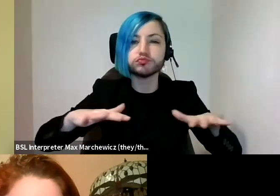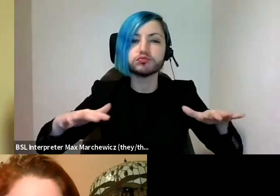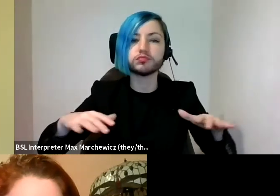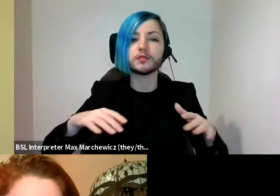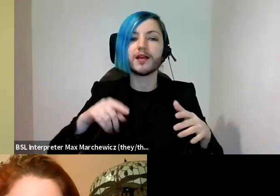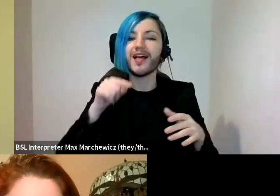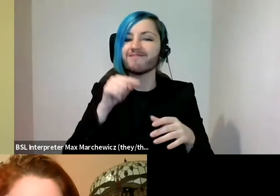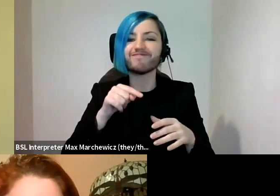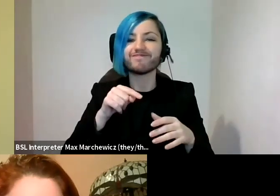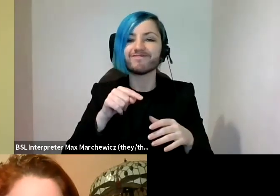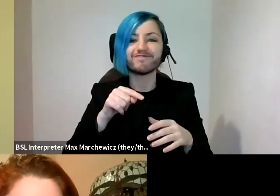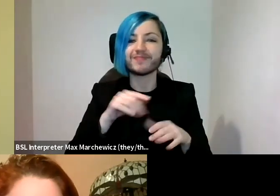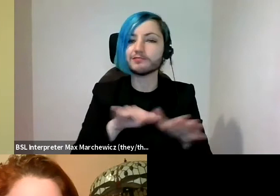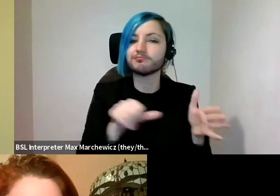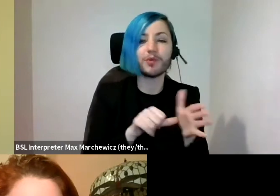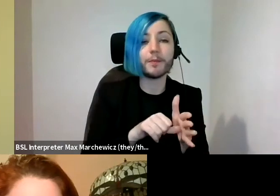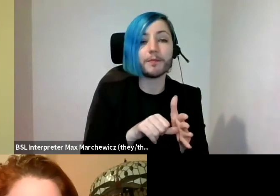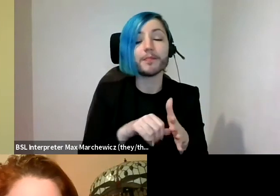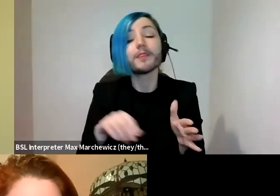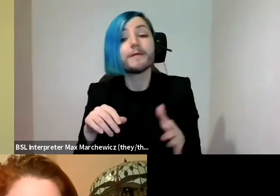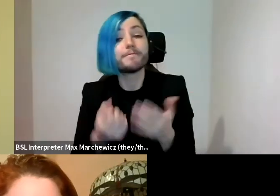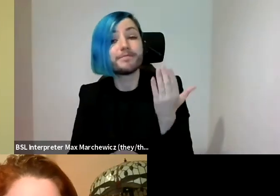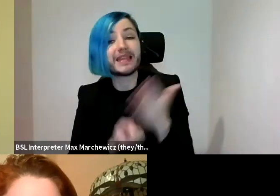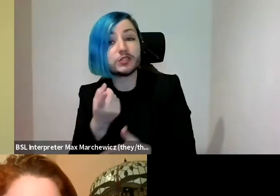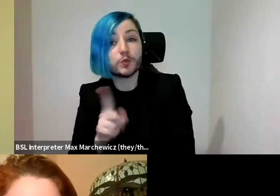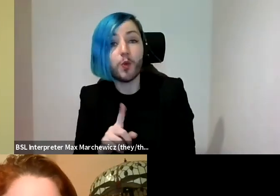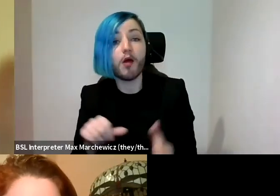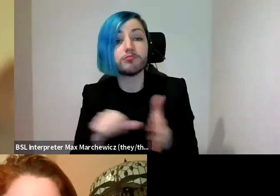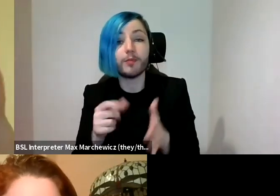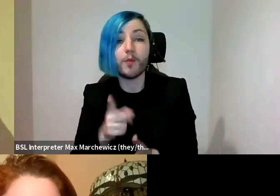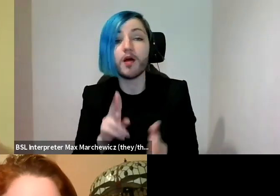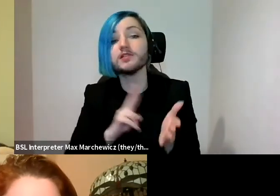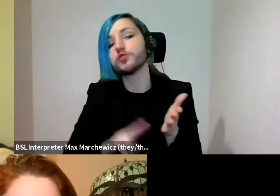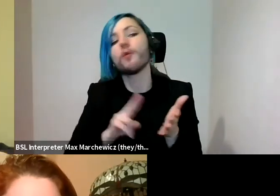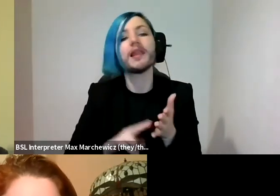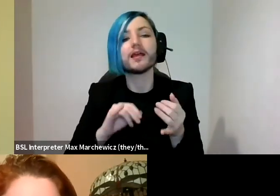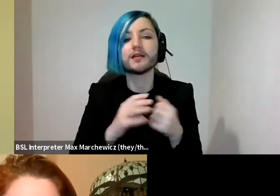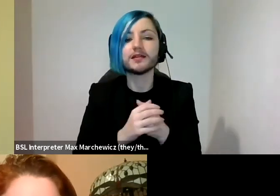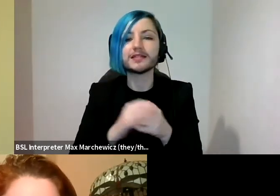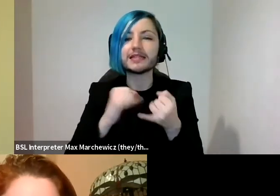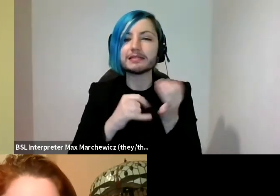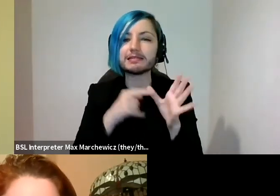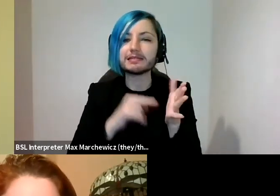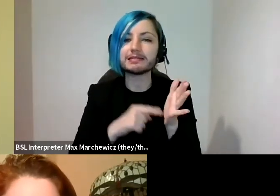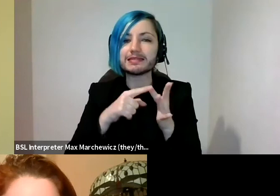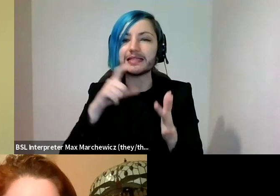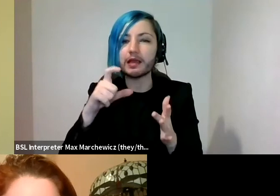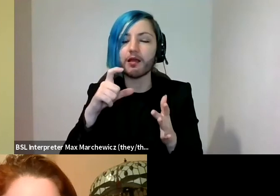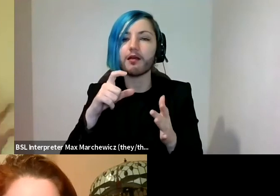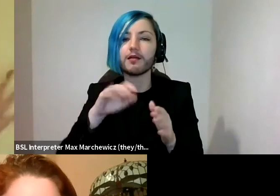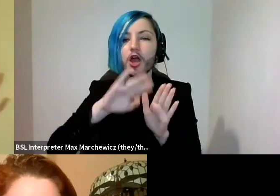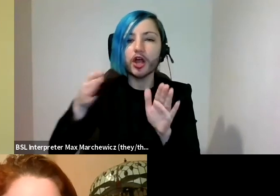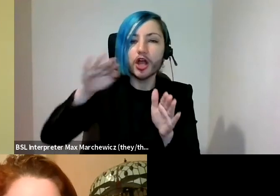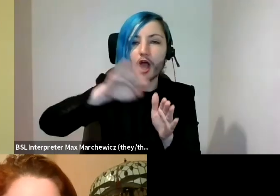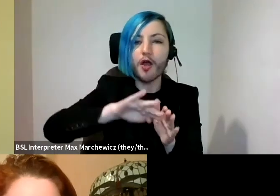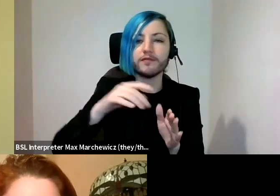space-time. The bit that does you the damage and the bit you need to worry about is typically the static curvature, that head-to-toe stretch